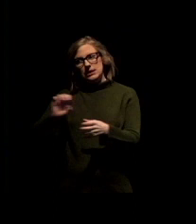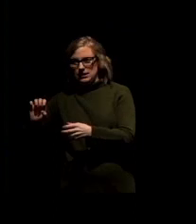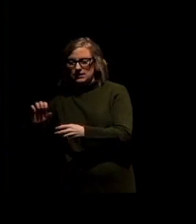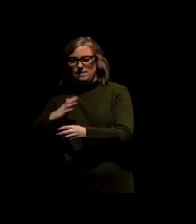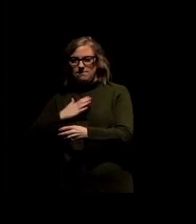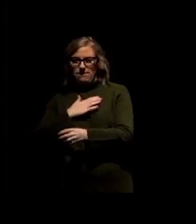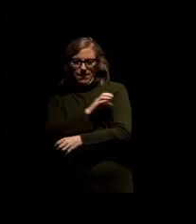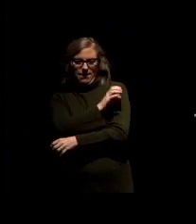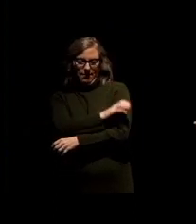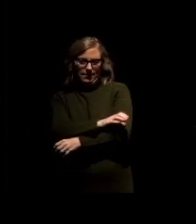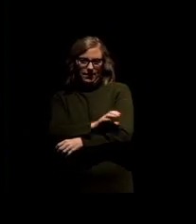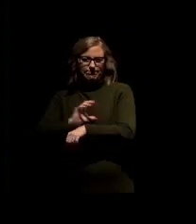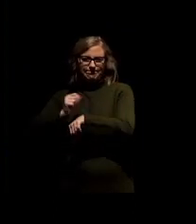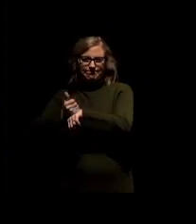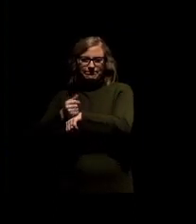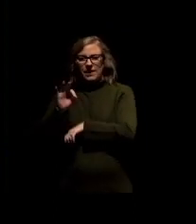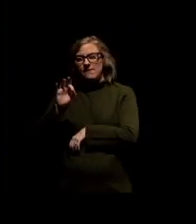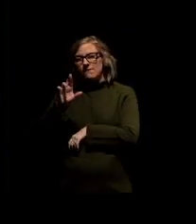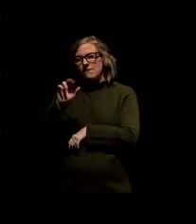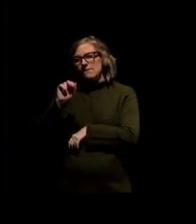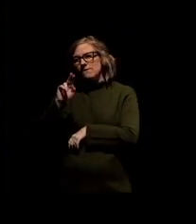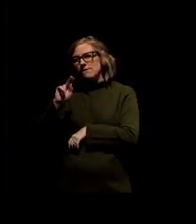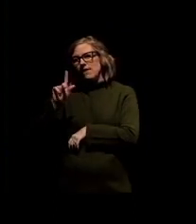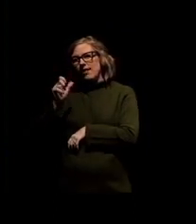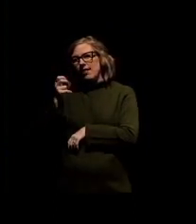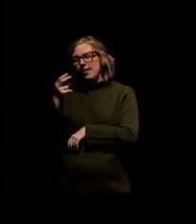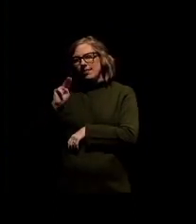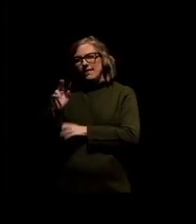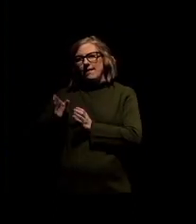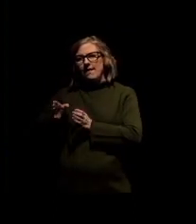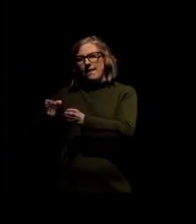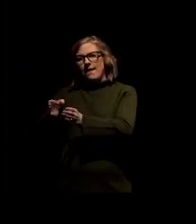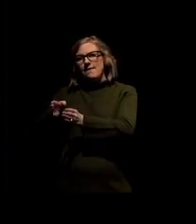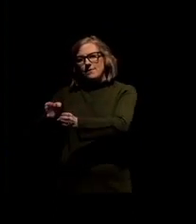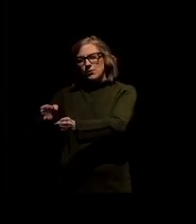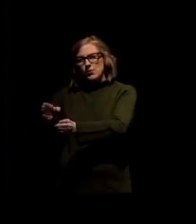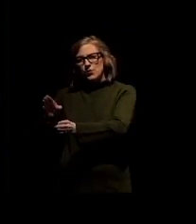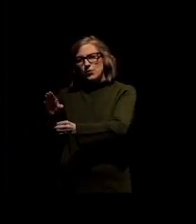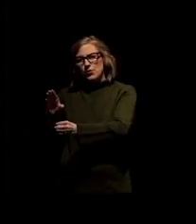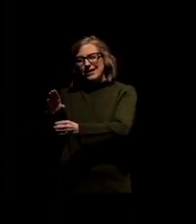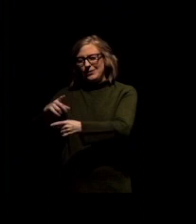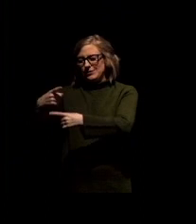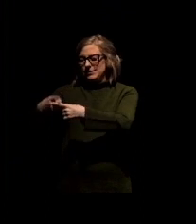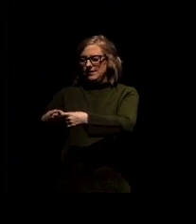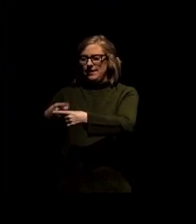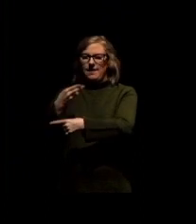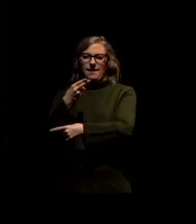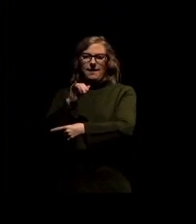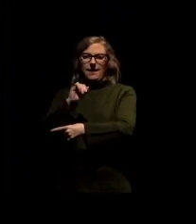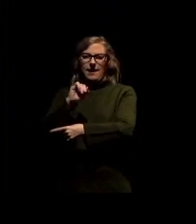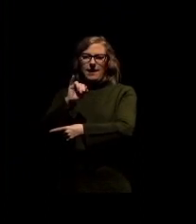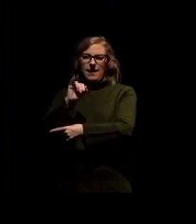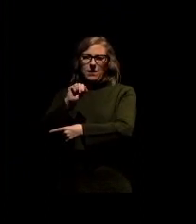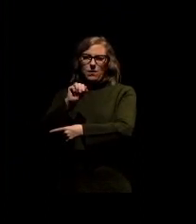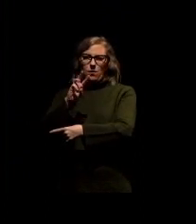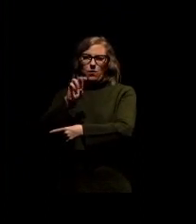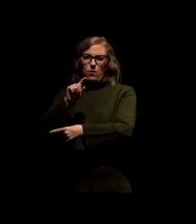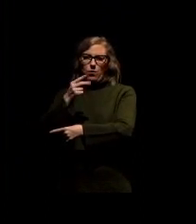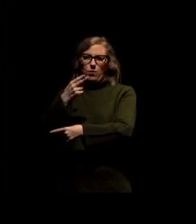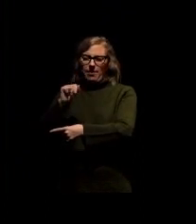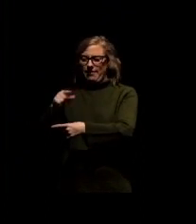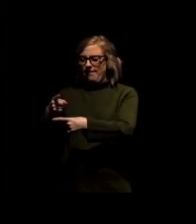Center on Franklin Avenue in Bloomington, and the encampment was at Hiawatha and